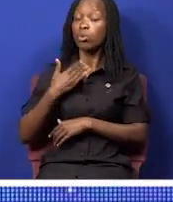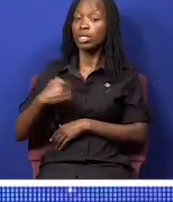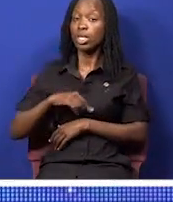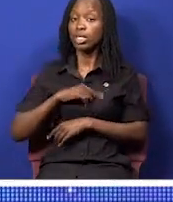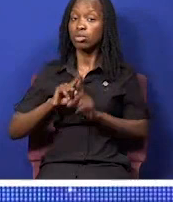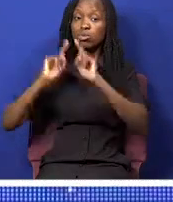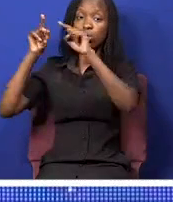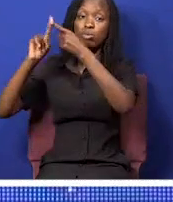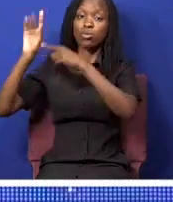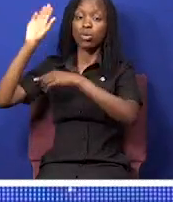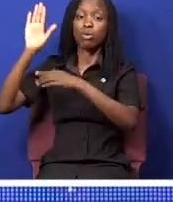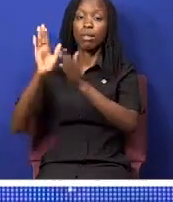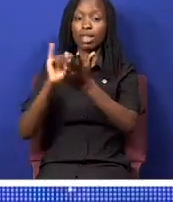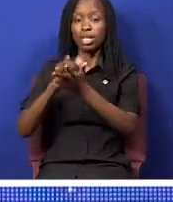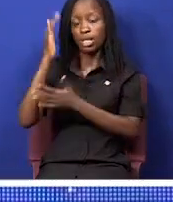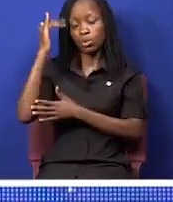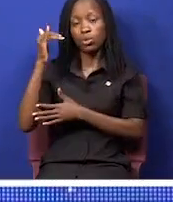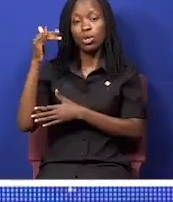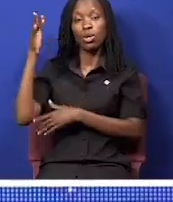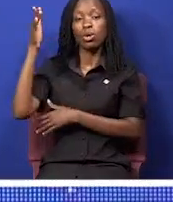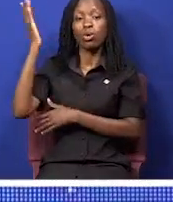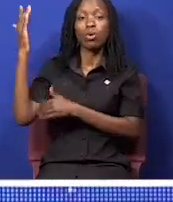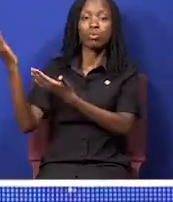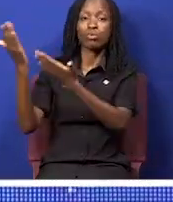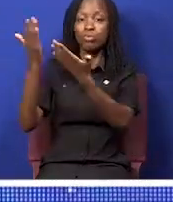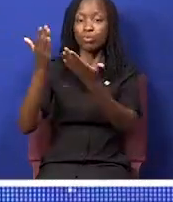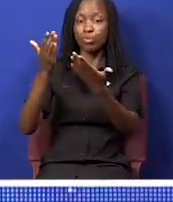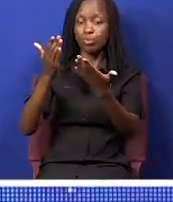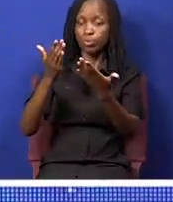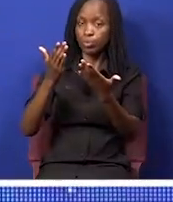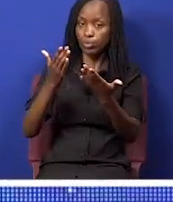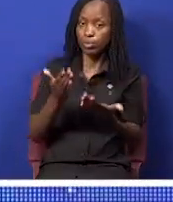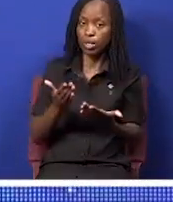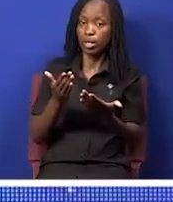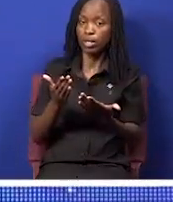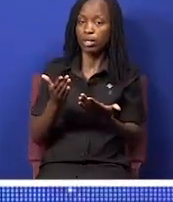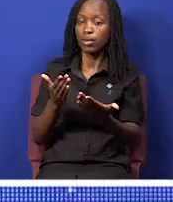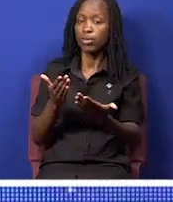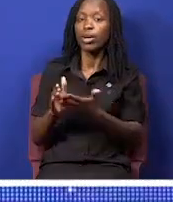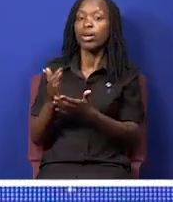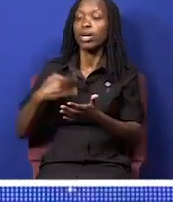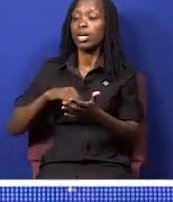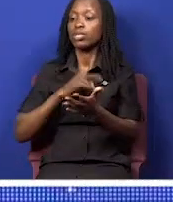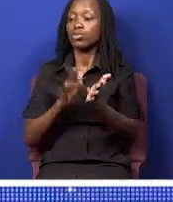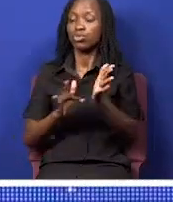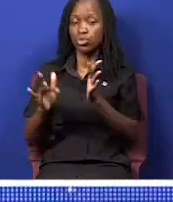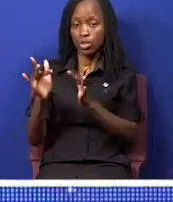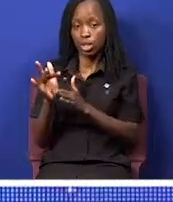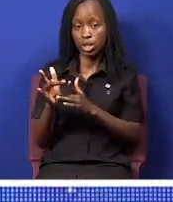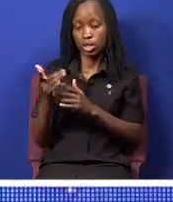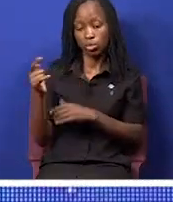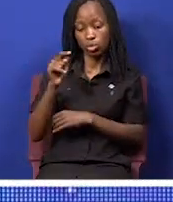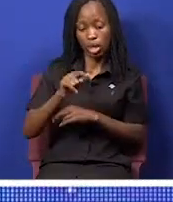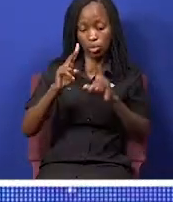us to come to Him. And that is why He made a provision for point number 3, that Jesus came